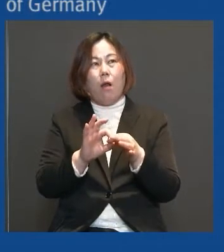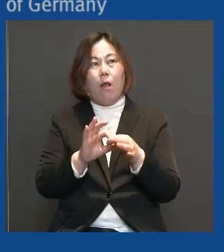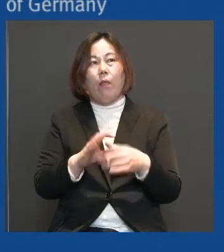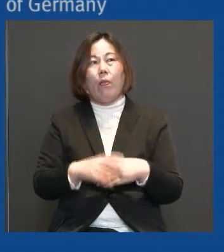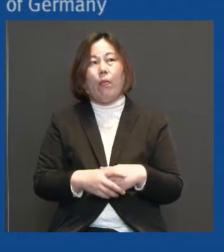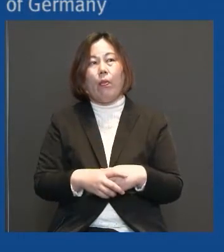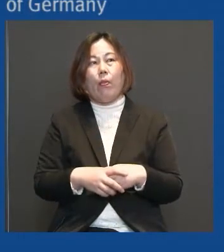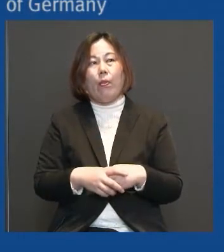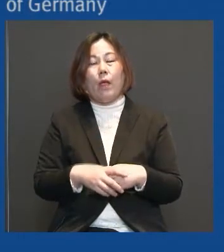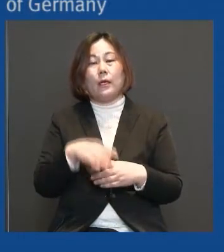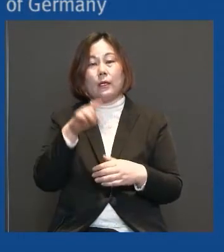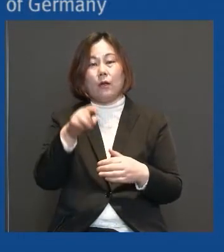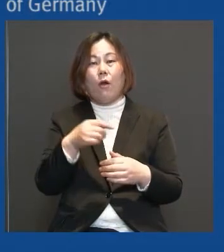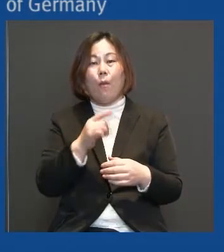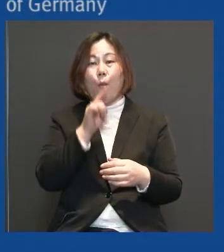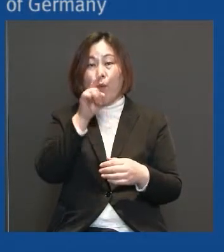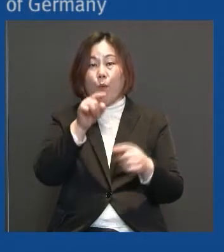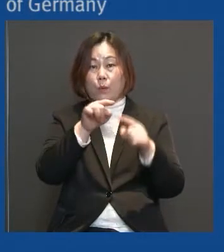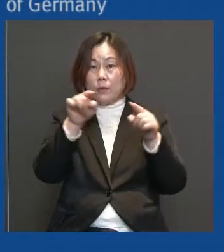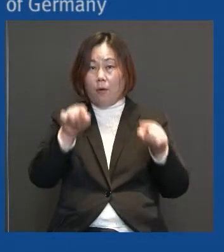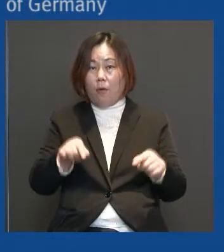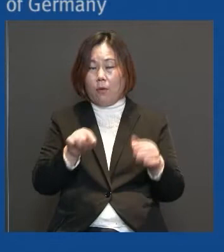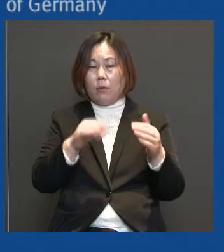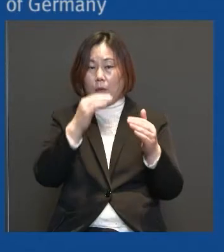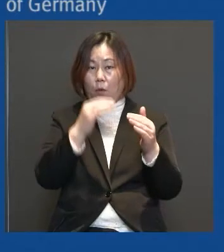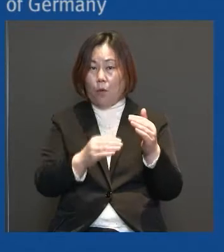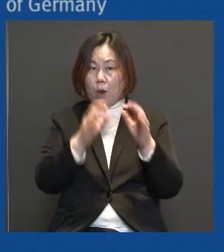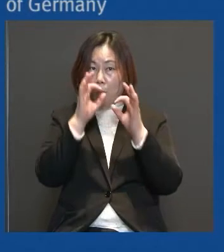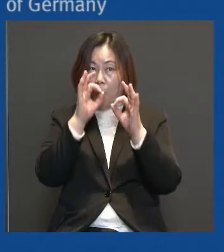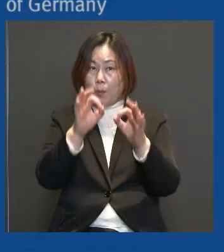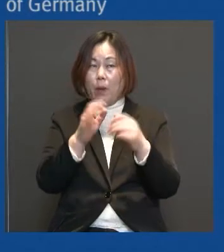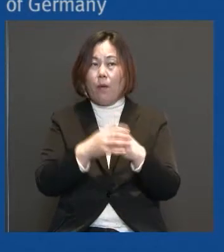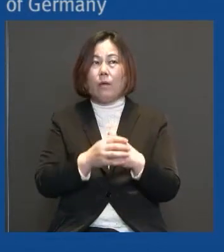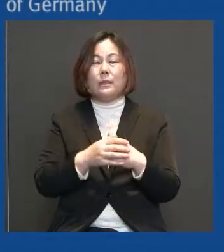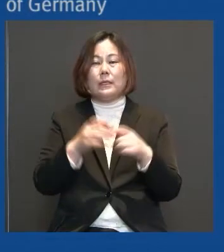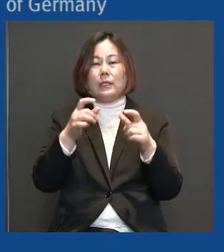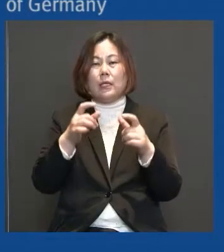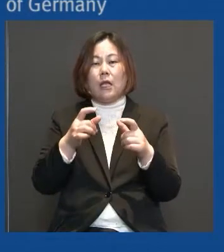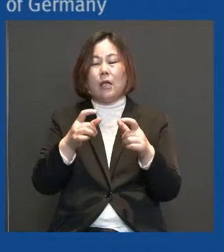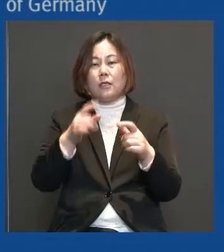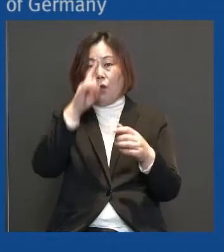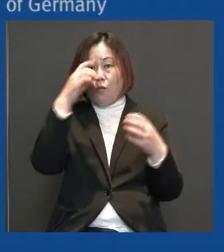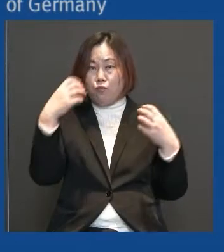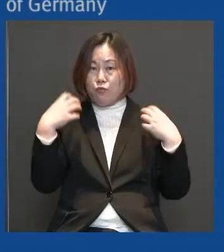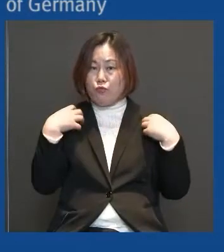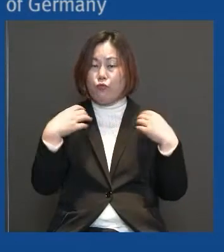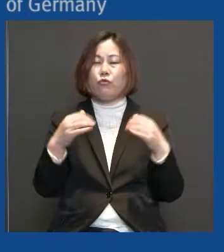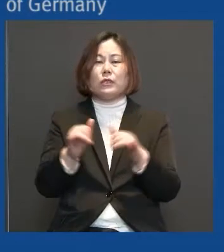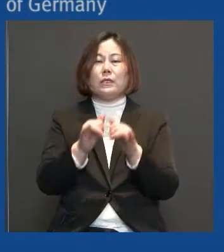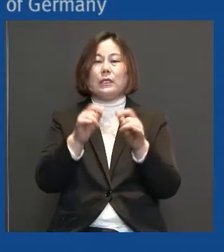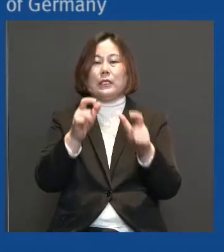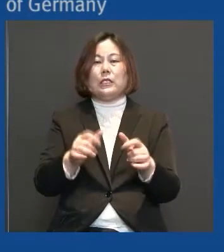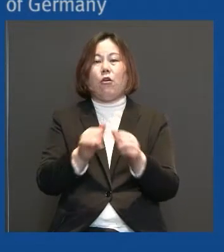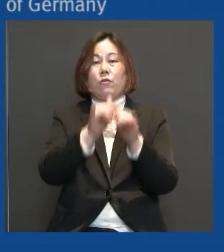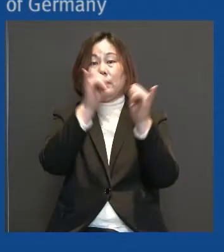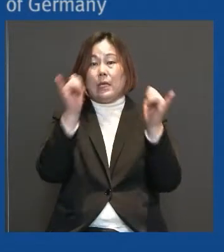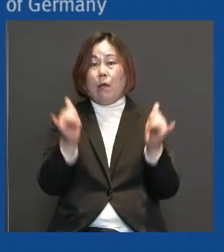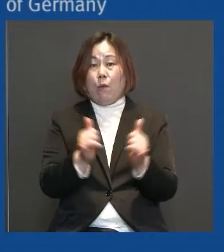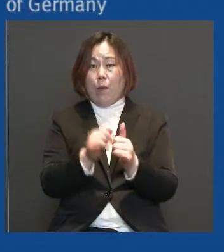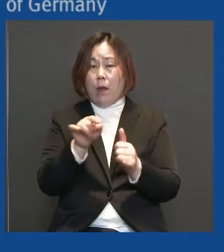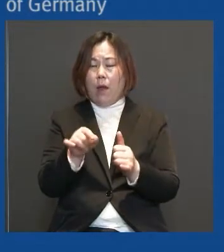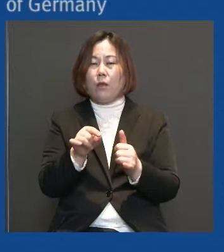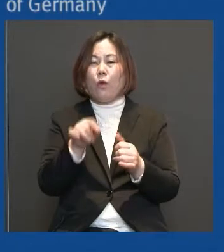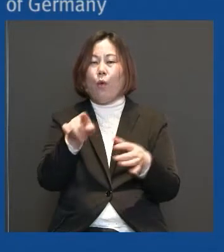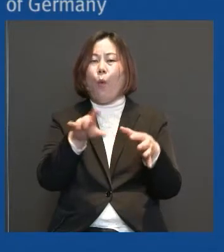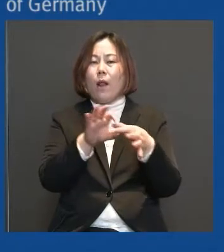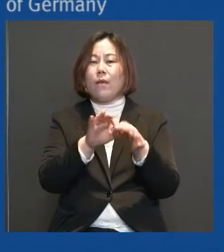government, the federal states, lender, and the municipalities together with other stakeholders and also older people themselves.